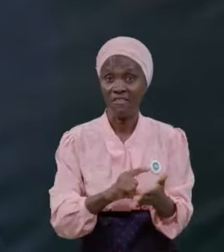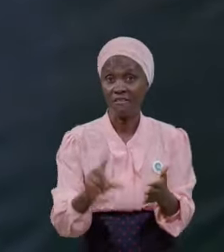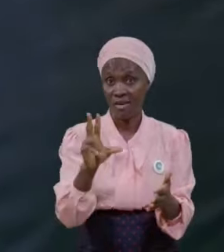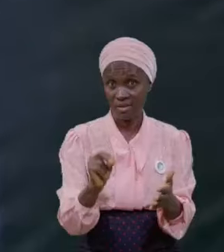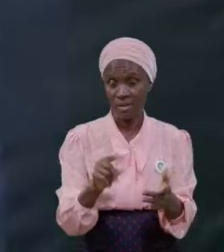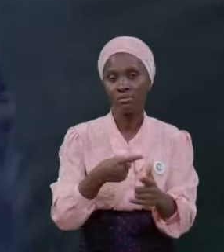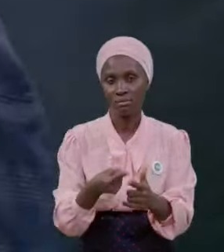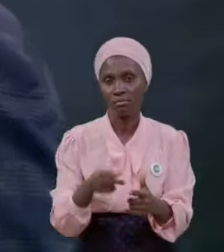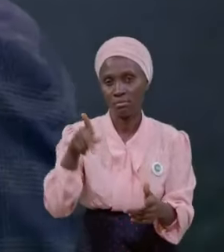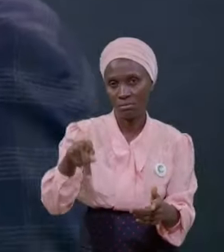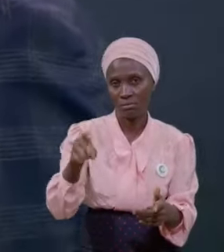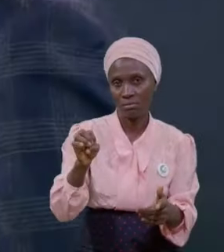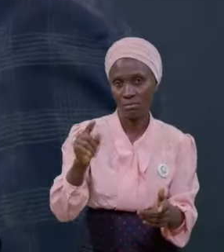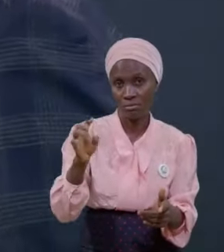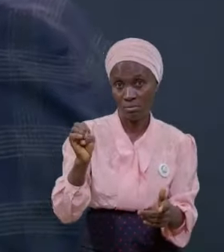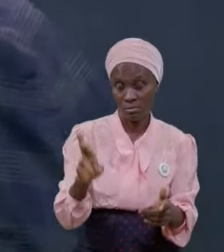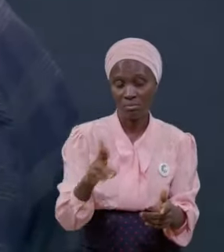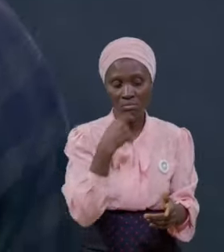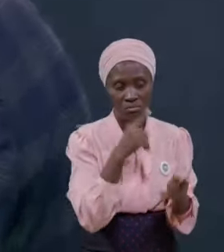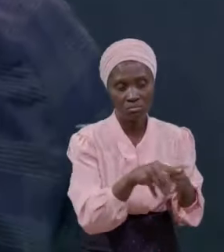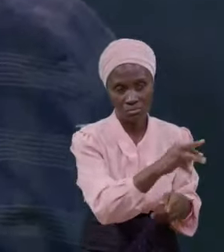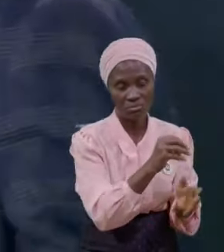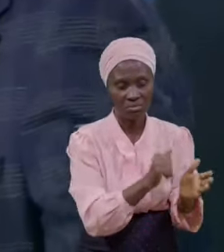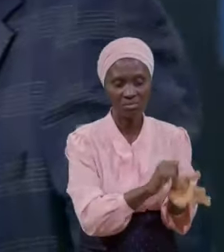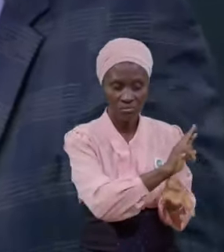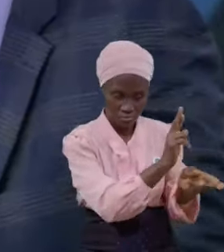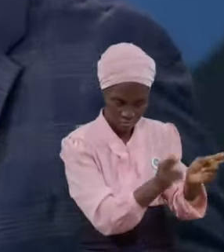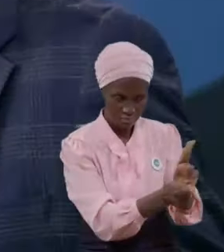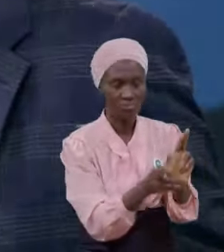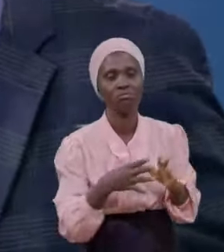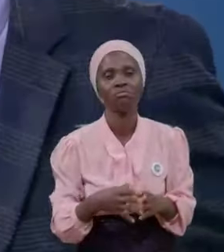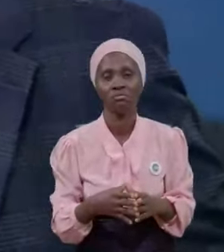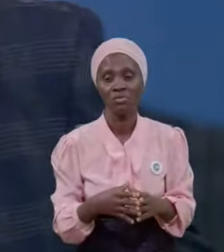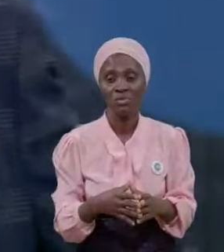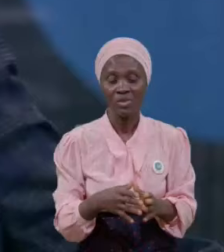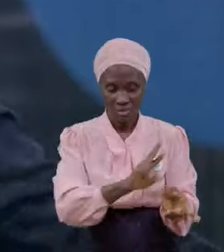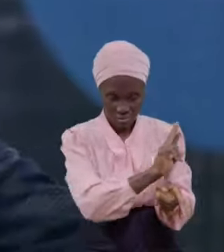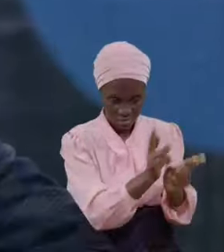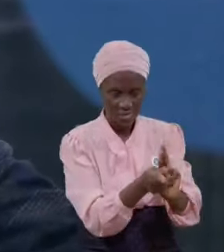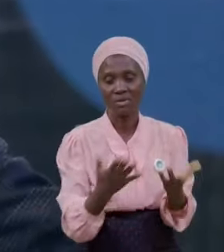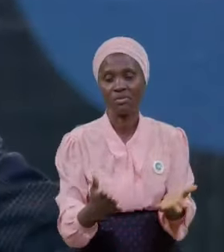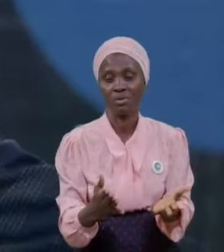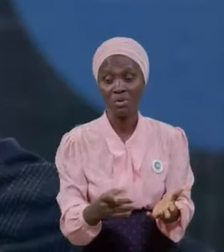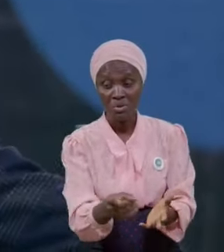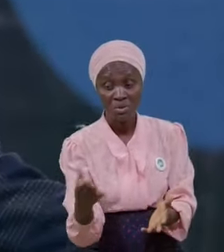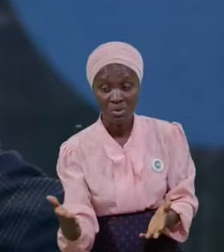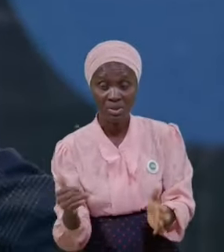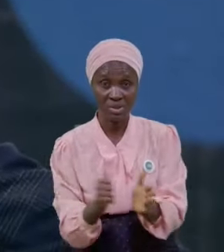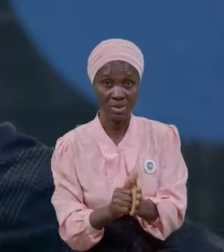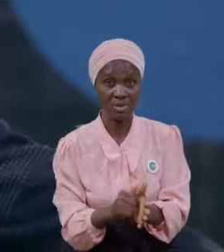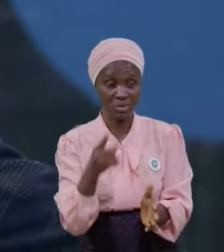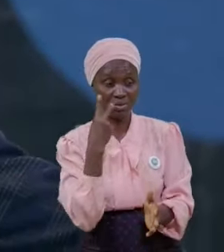repent. Repent. All those things you see, you've been here because you go to church, Easter